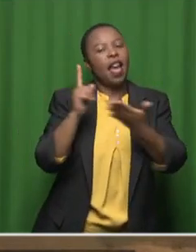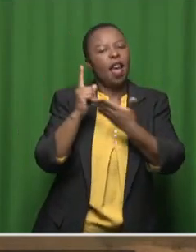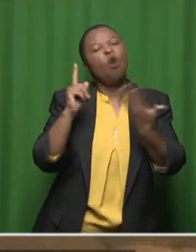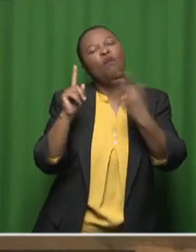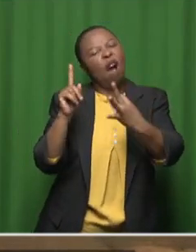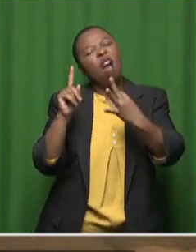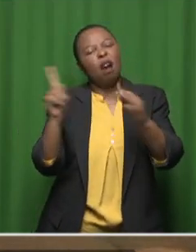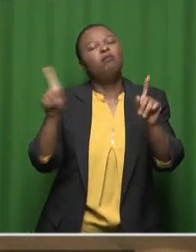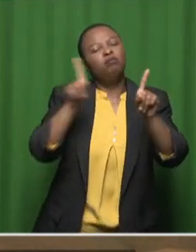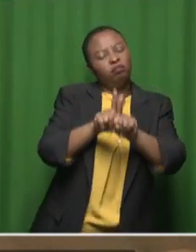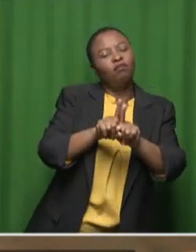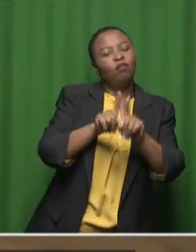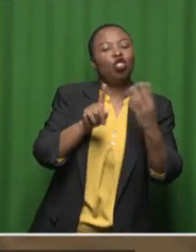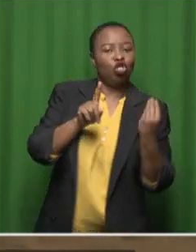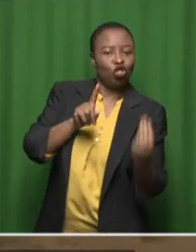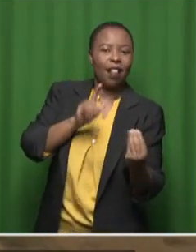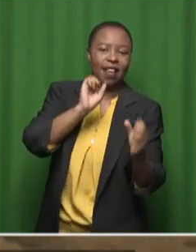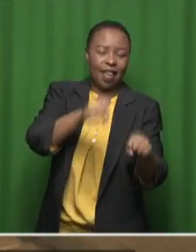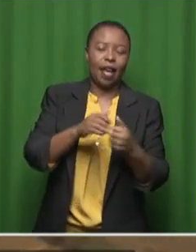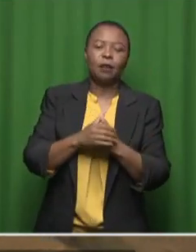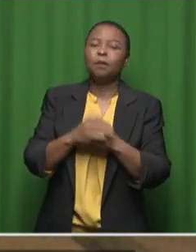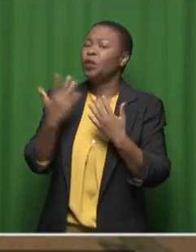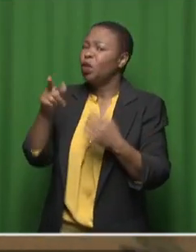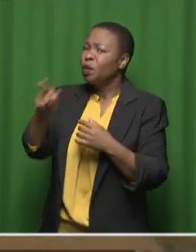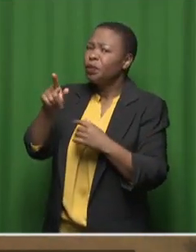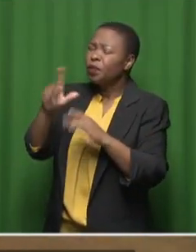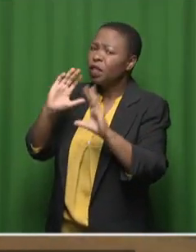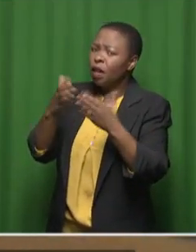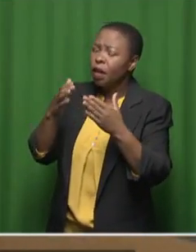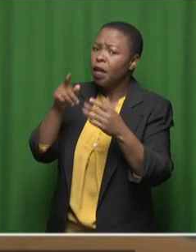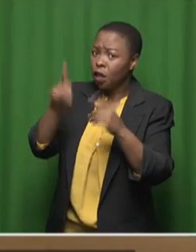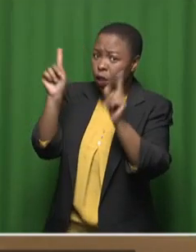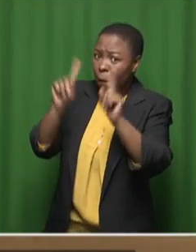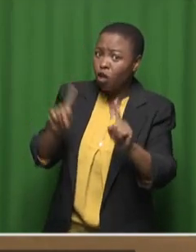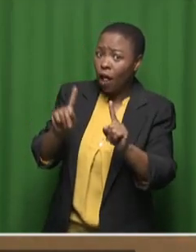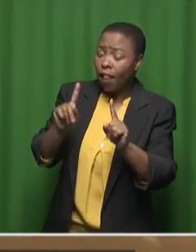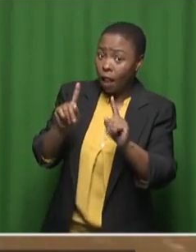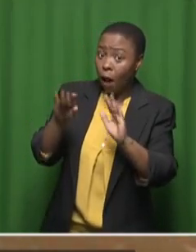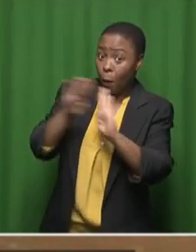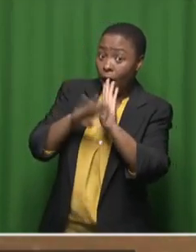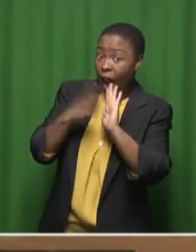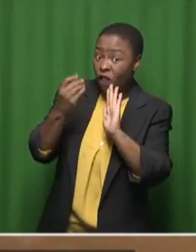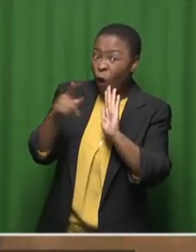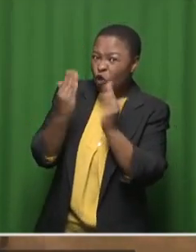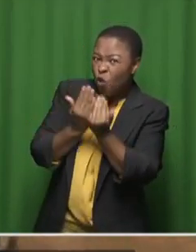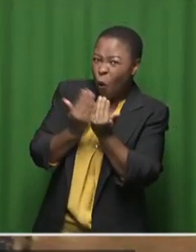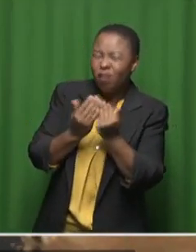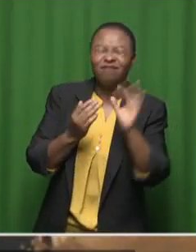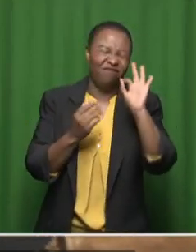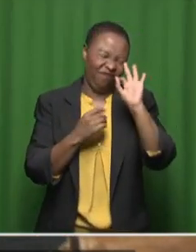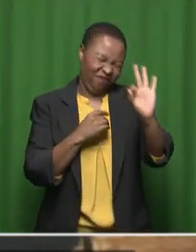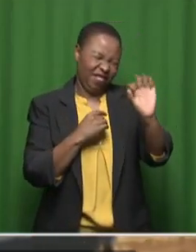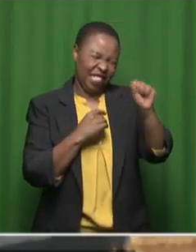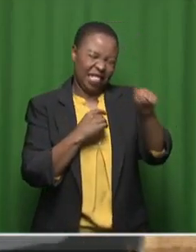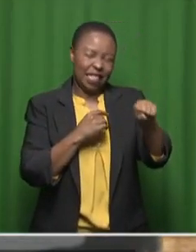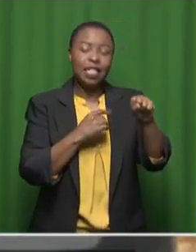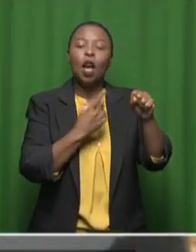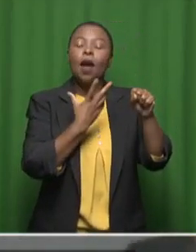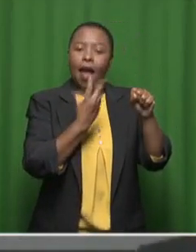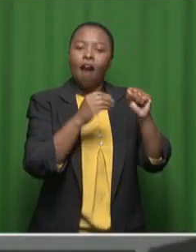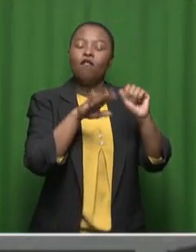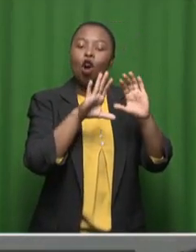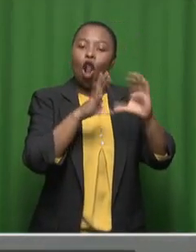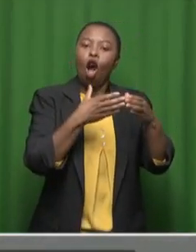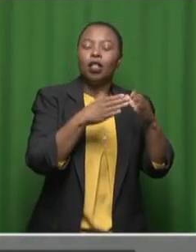special. Speak to us about your School in the Clouds, because you do special programs with schools as well. Absolutely, yes. Our Class in the Clouds program